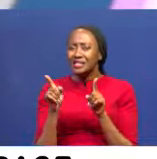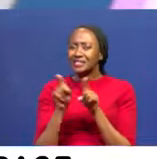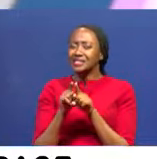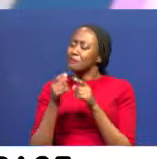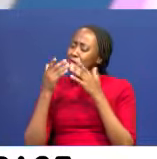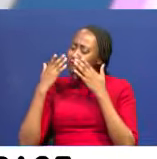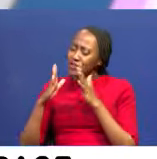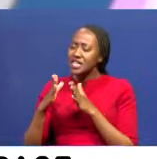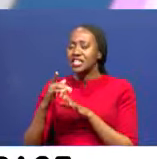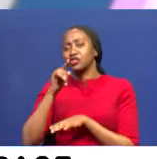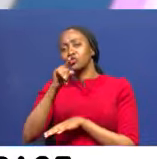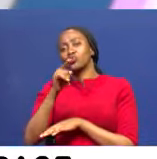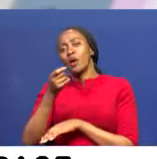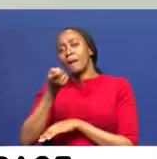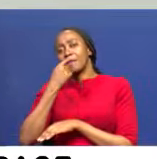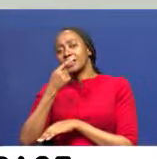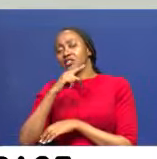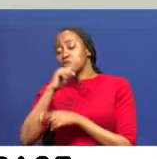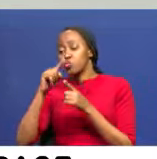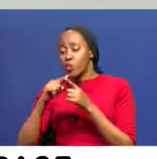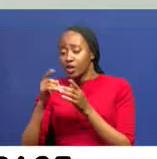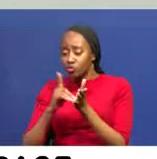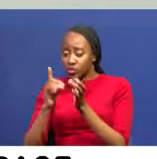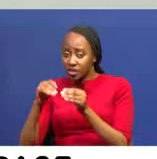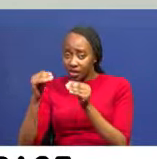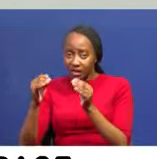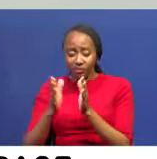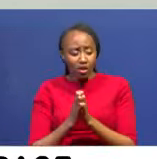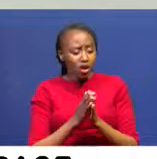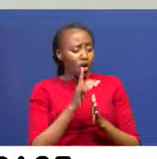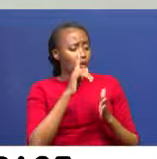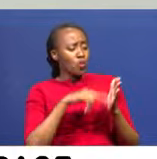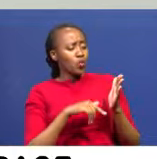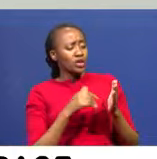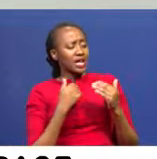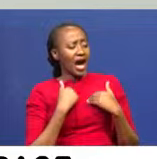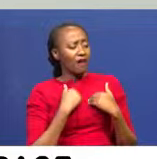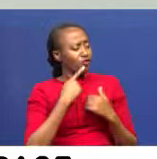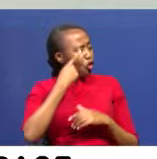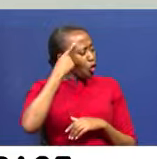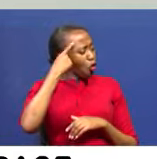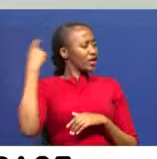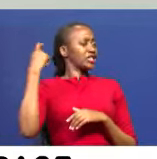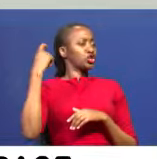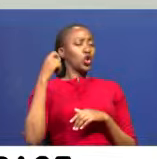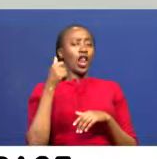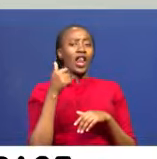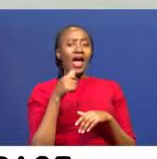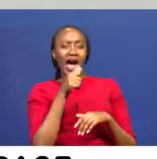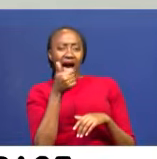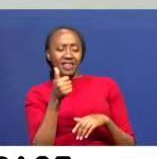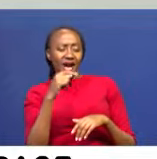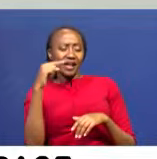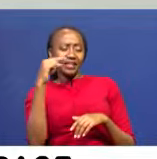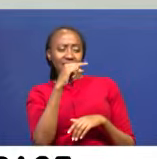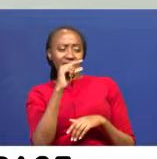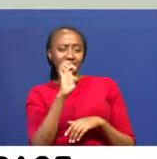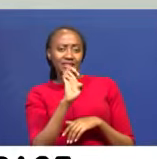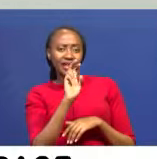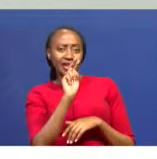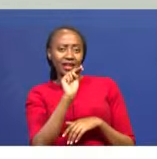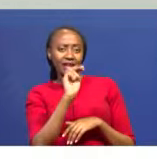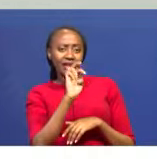Yes. Is there a difference between original and generic medicines? I would say